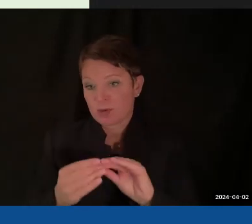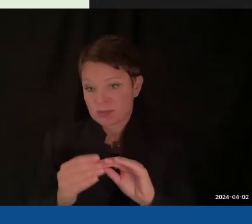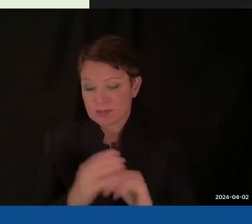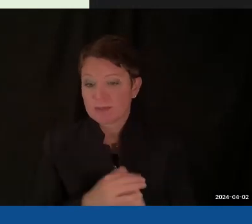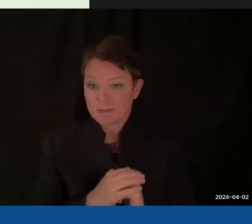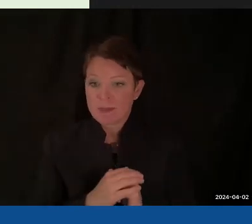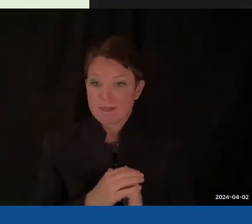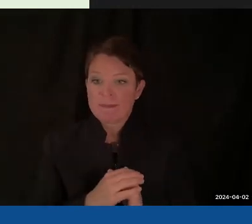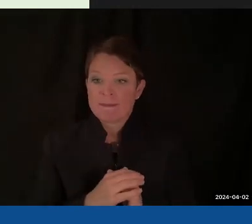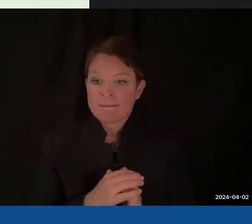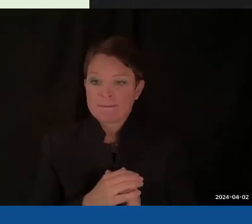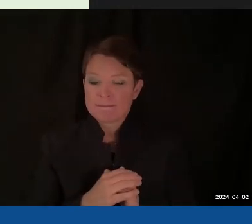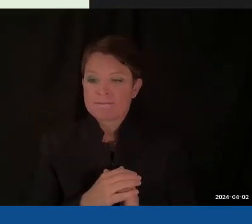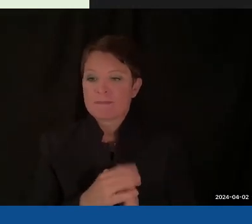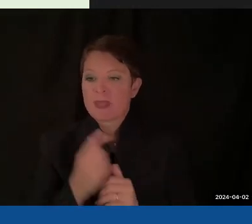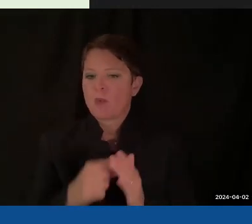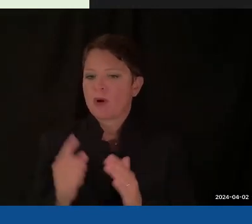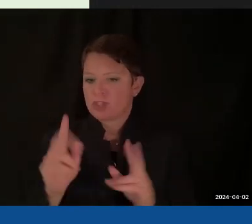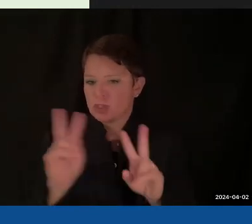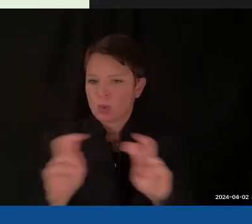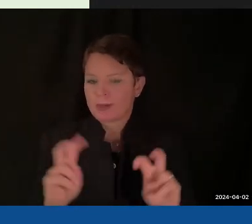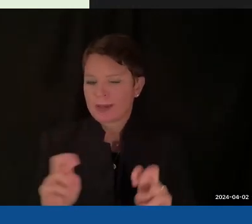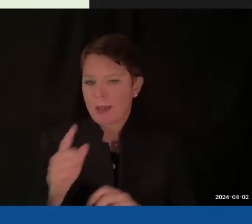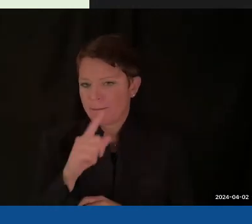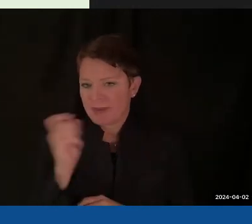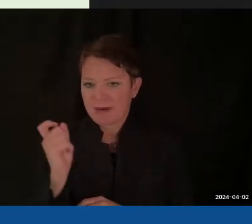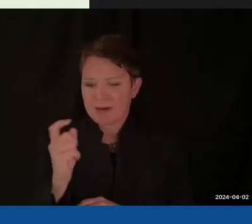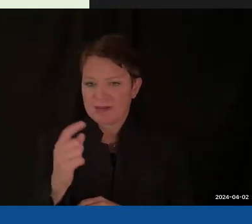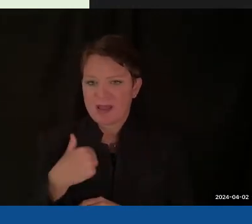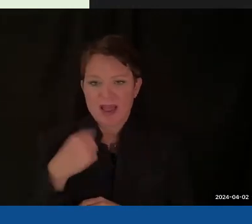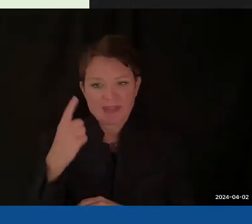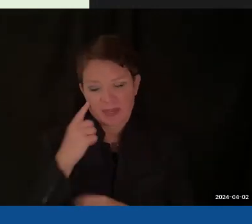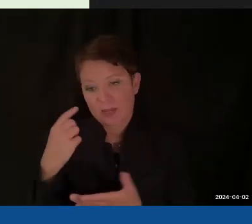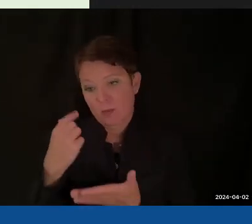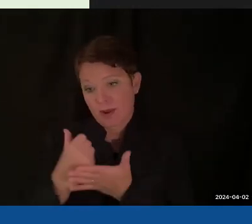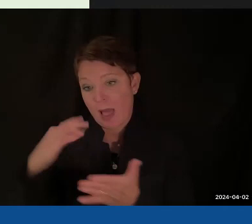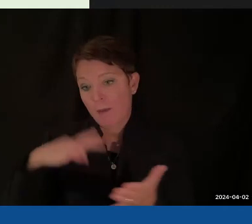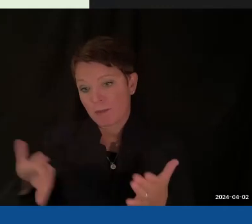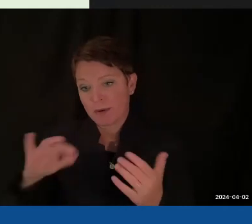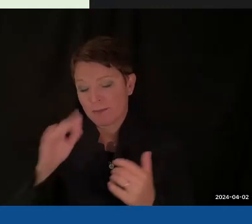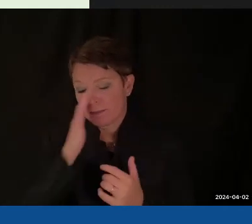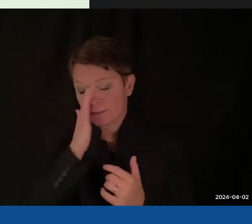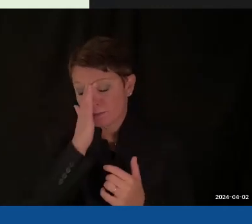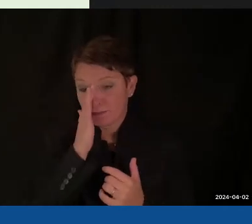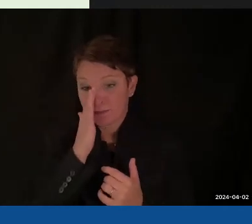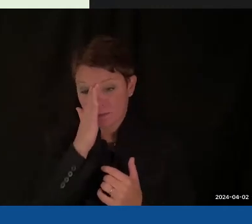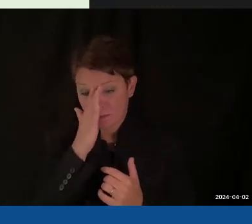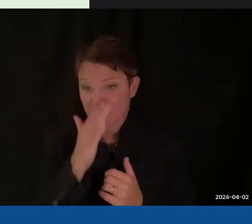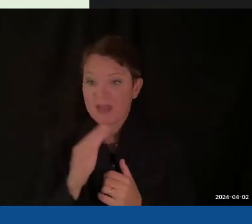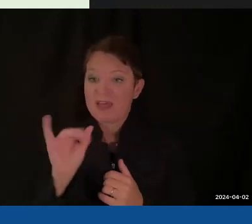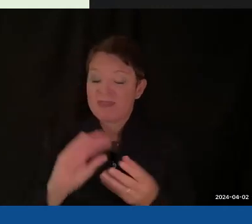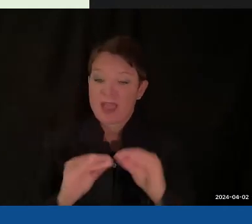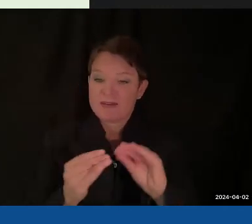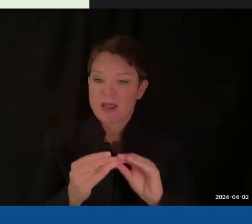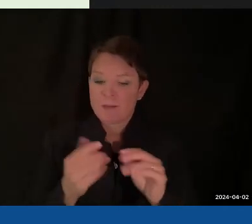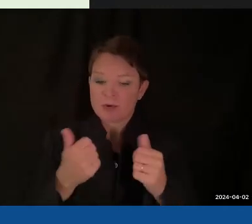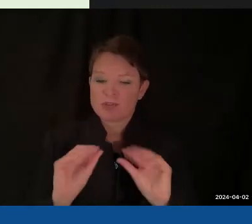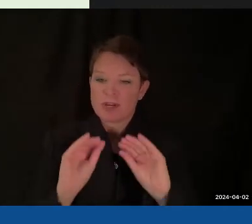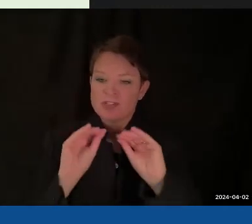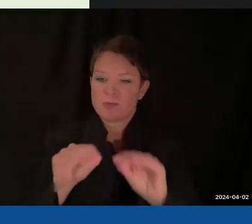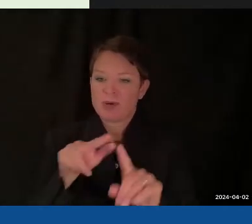numbers and what you're looking at, because I think that will be helpful. Yeah, so that number was just trying to